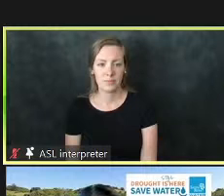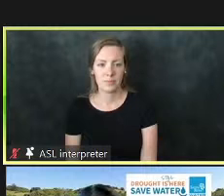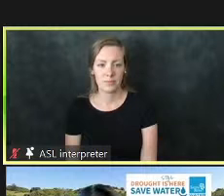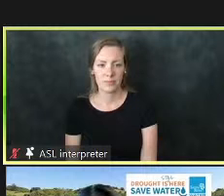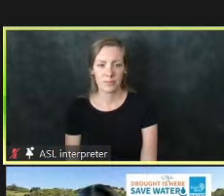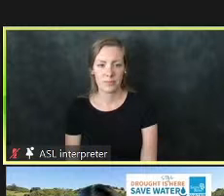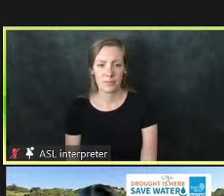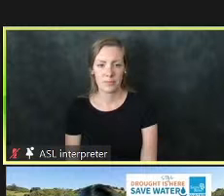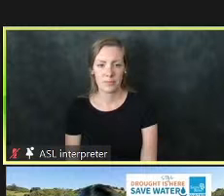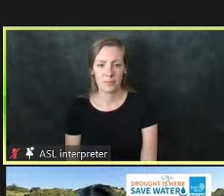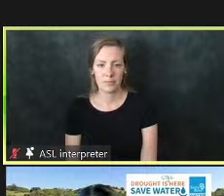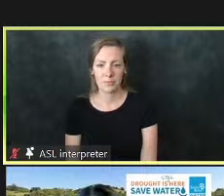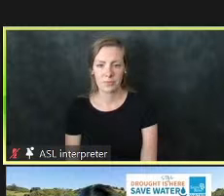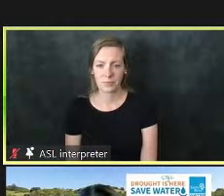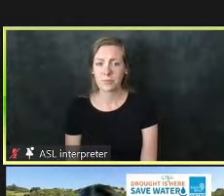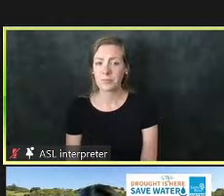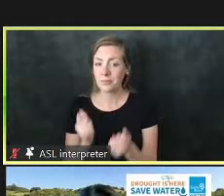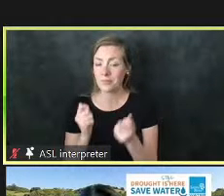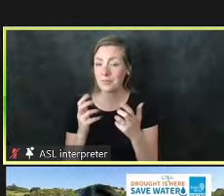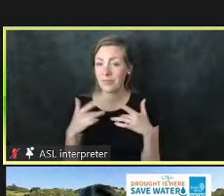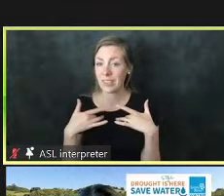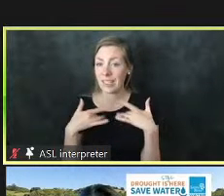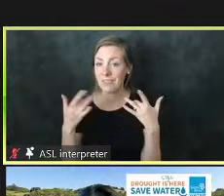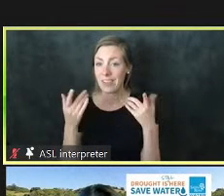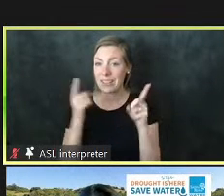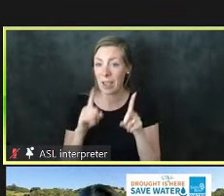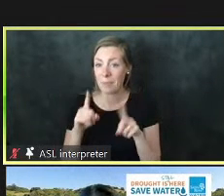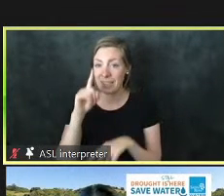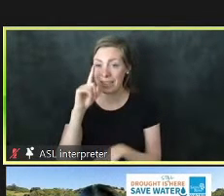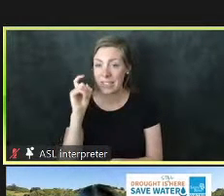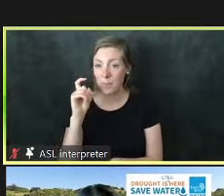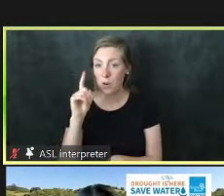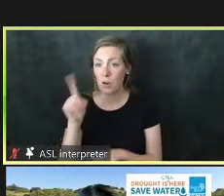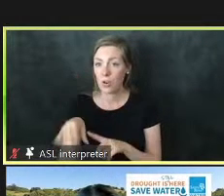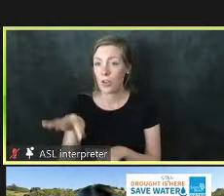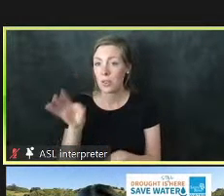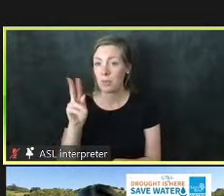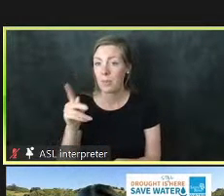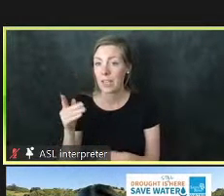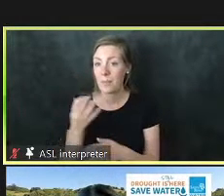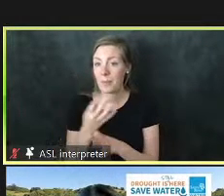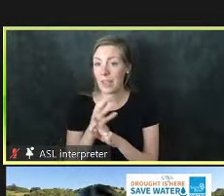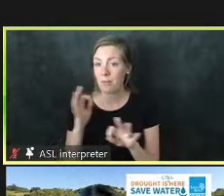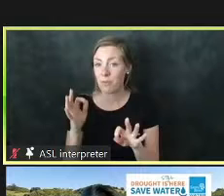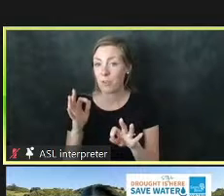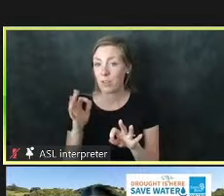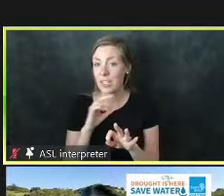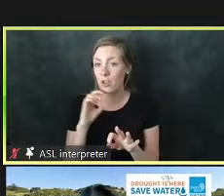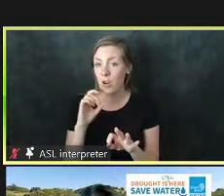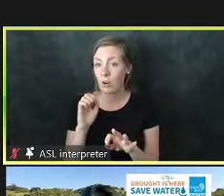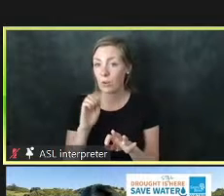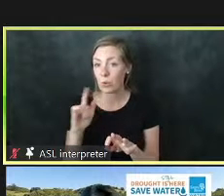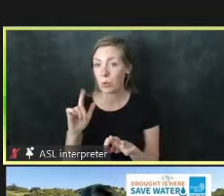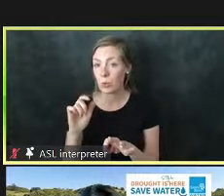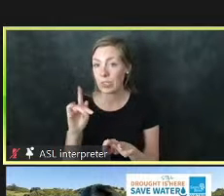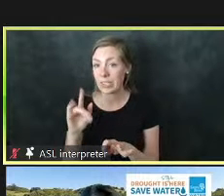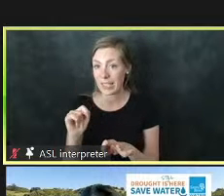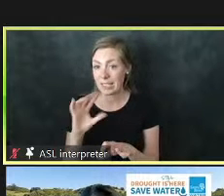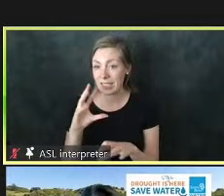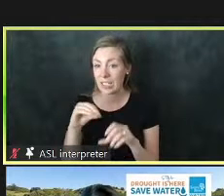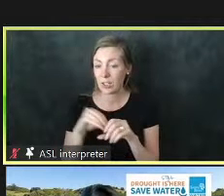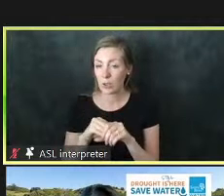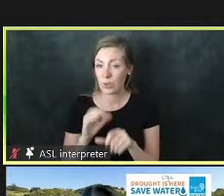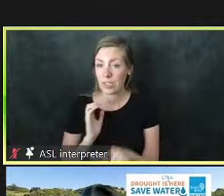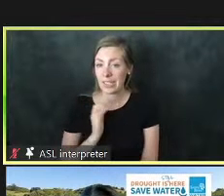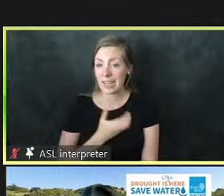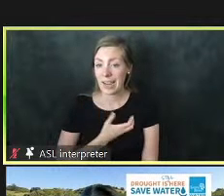We have a number of events coming up this summer where you Tenemos can unos pick up eventos a que free van a drought venir en este toolkit, verano, donde pueden venir a including levantar our una